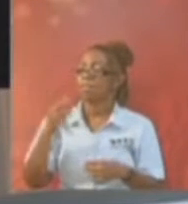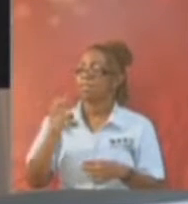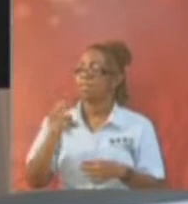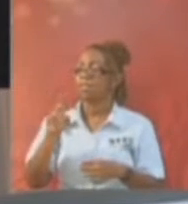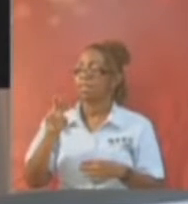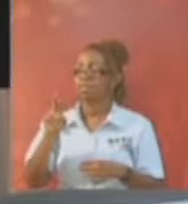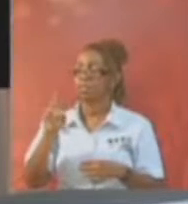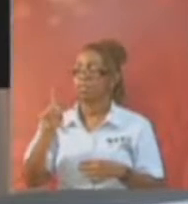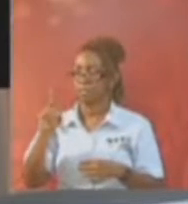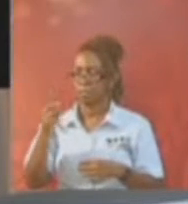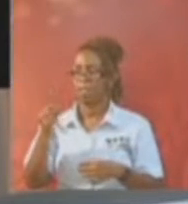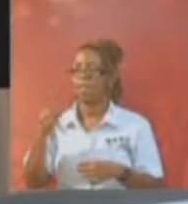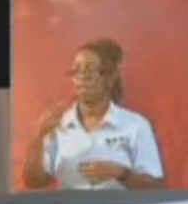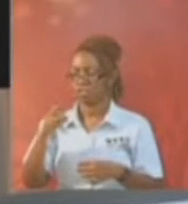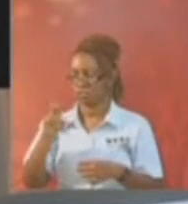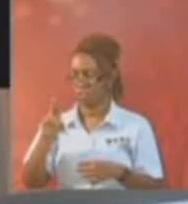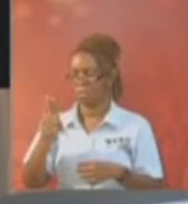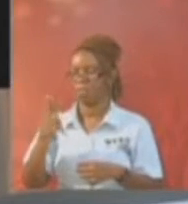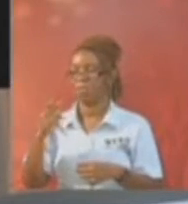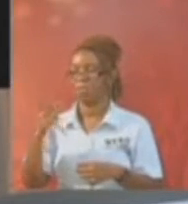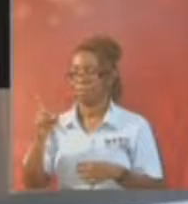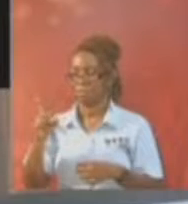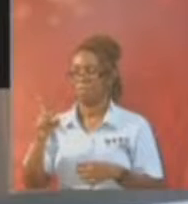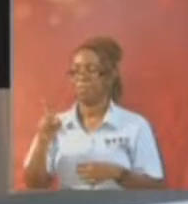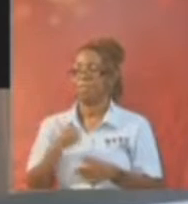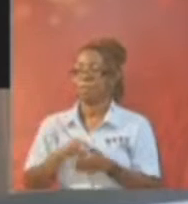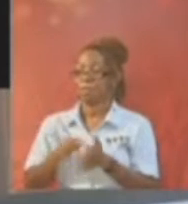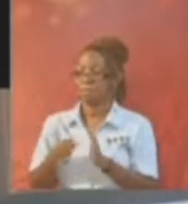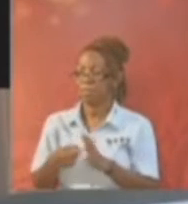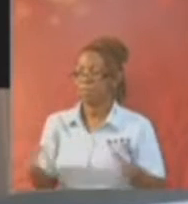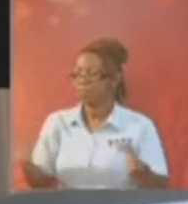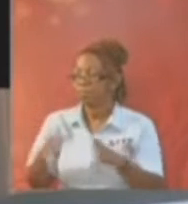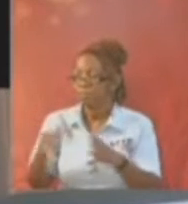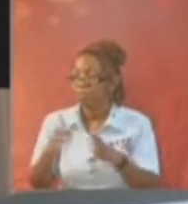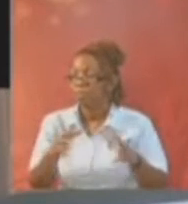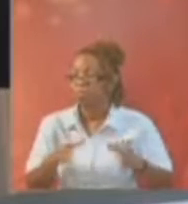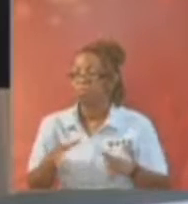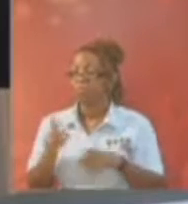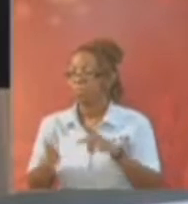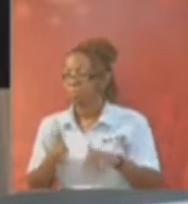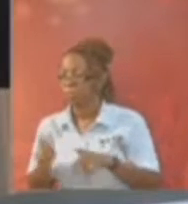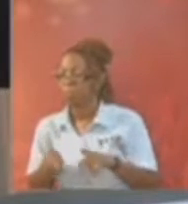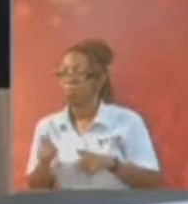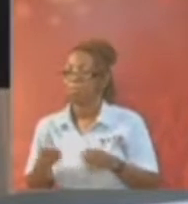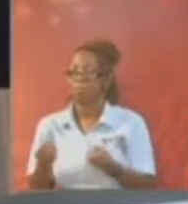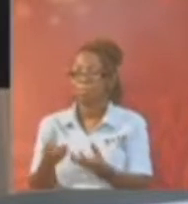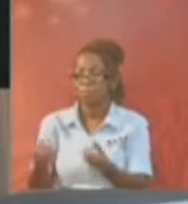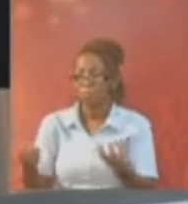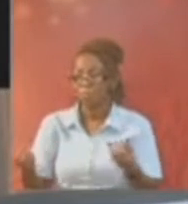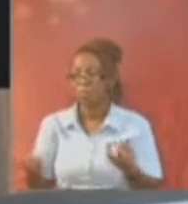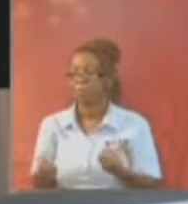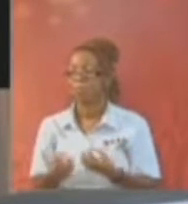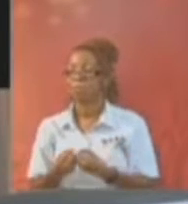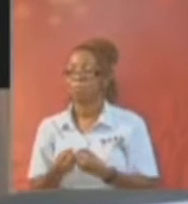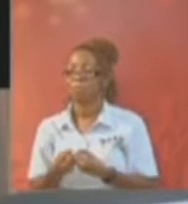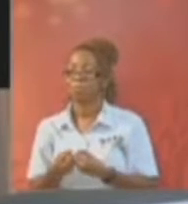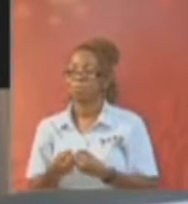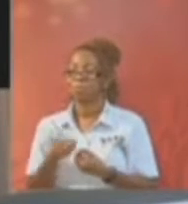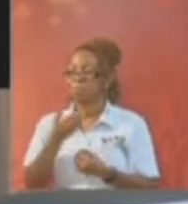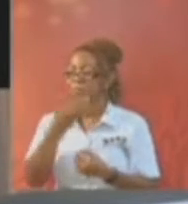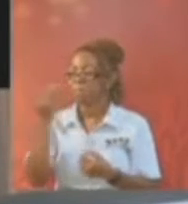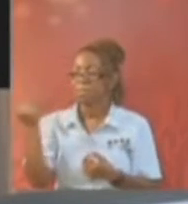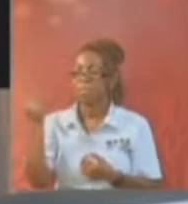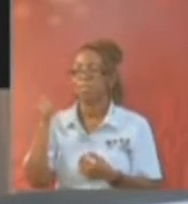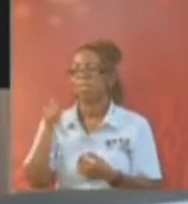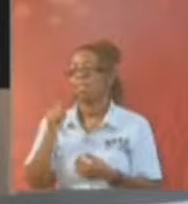mitigation, strategies and so, sometimes we forget. I heard that there is a formula to calculate herd immunity